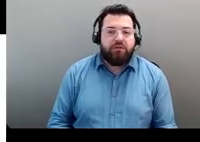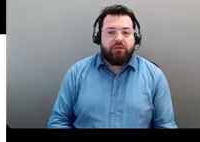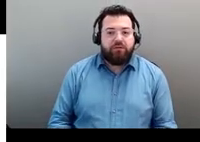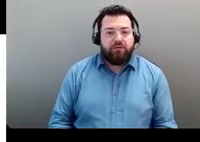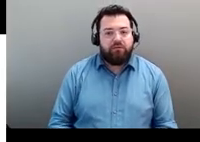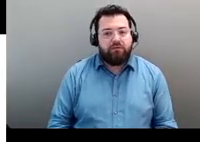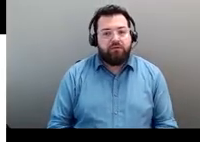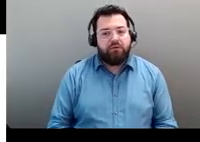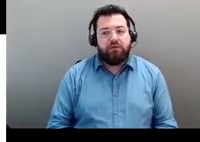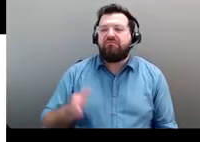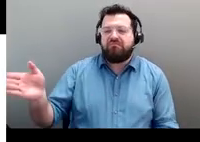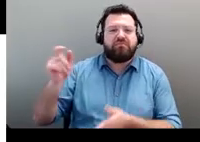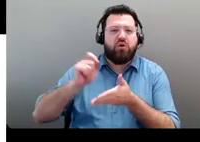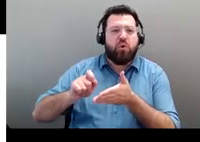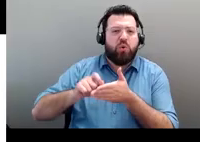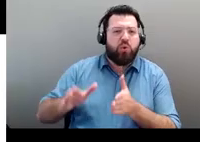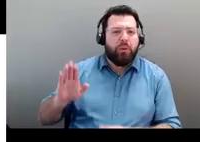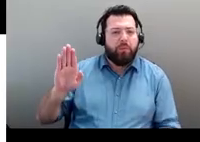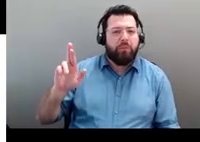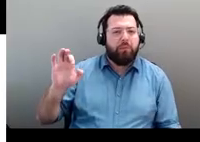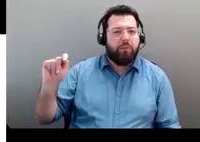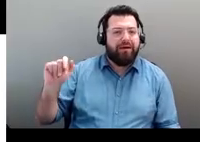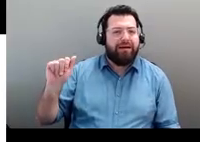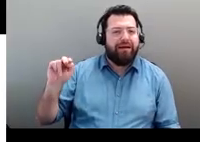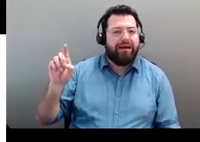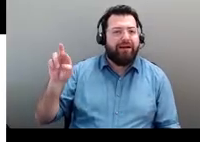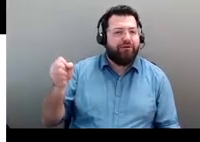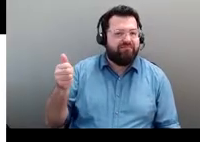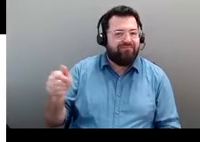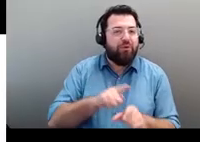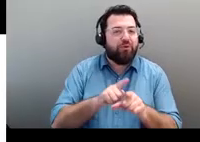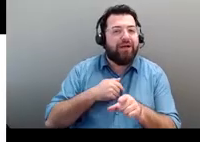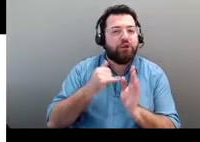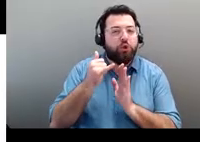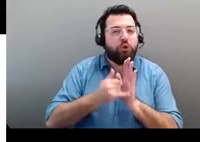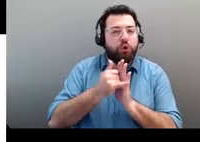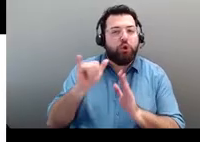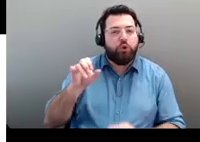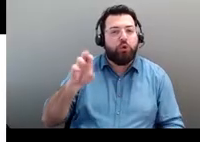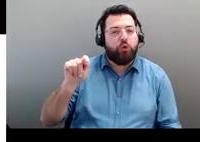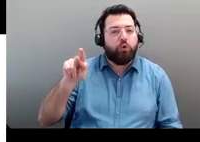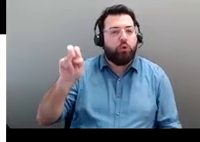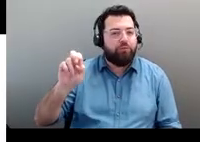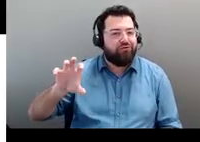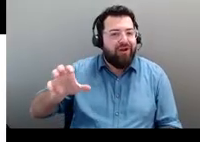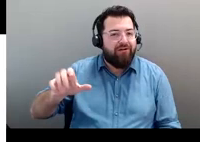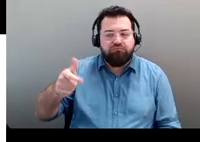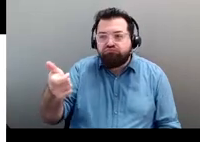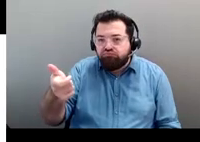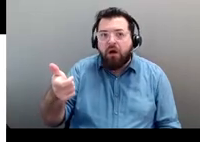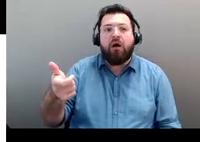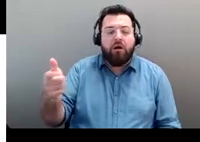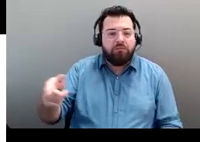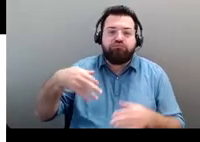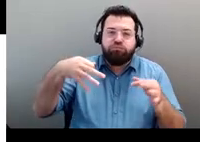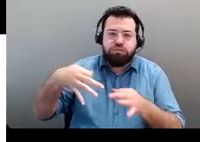and Brett Anders, I mean, he has a really fantastic YouTube channel where he really dives a lot deeper